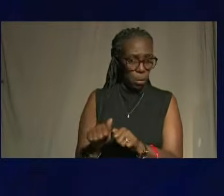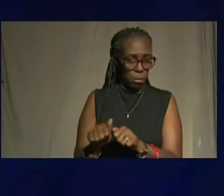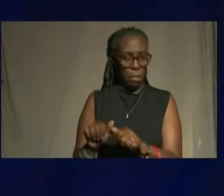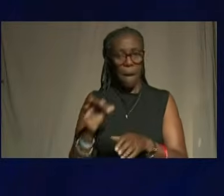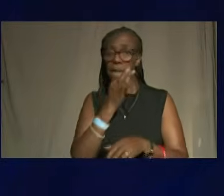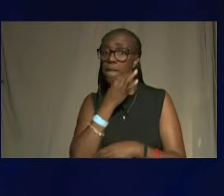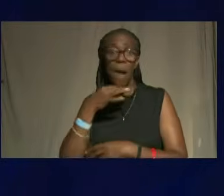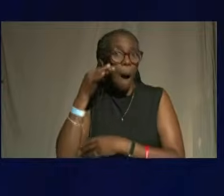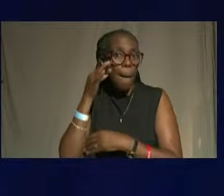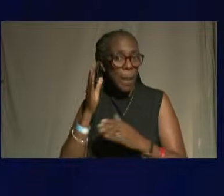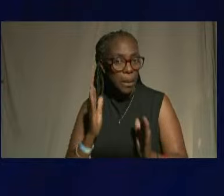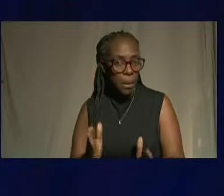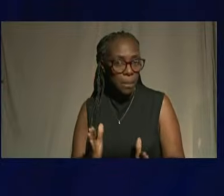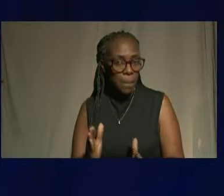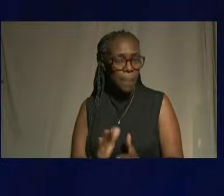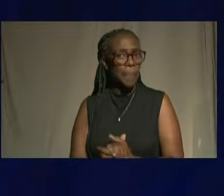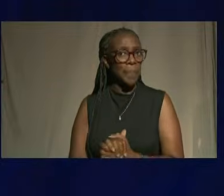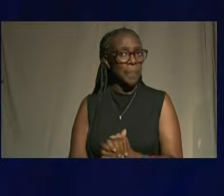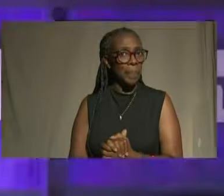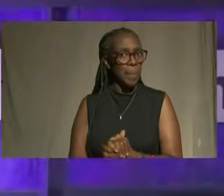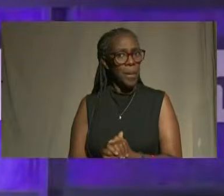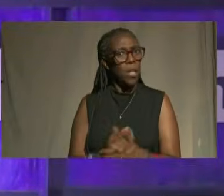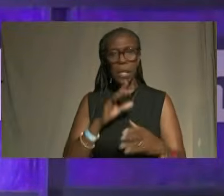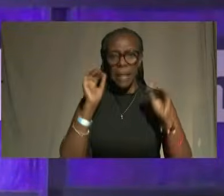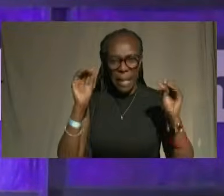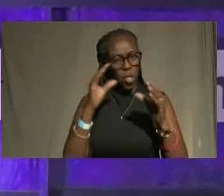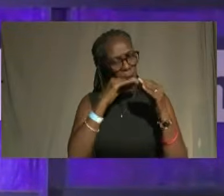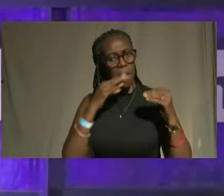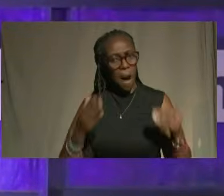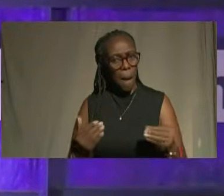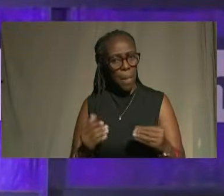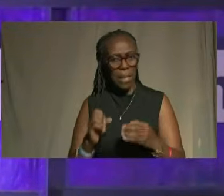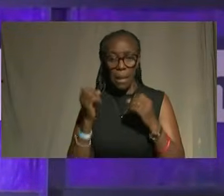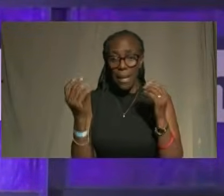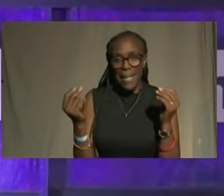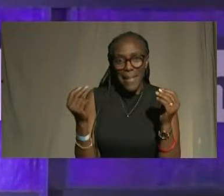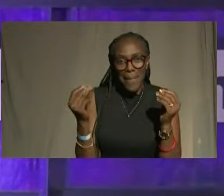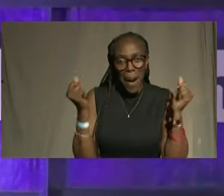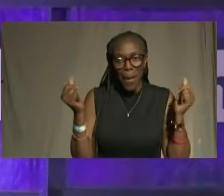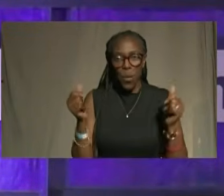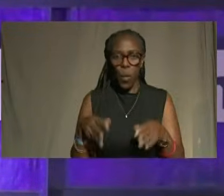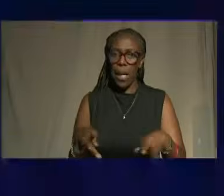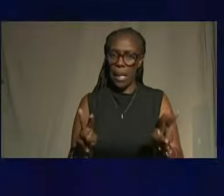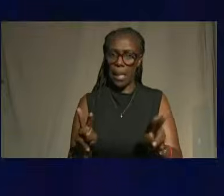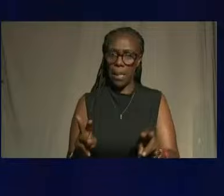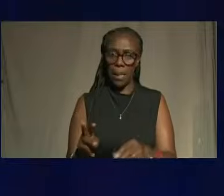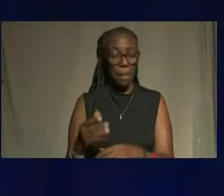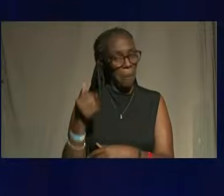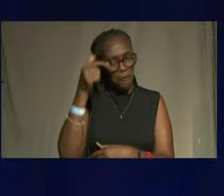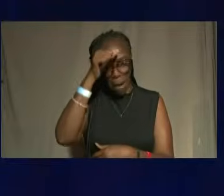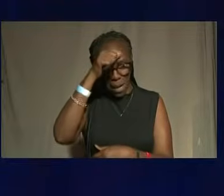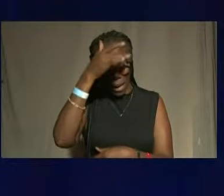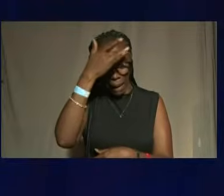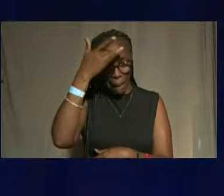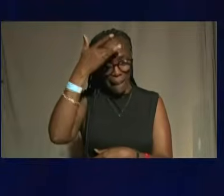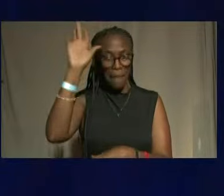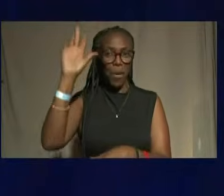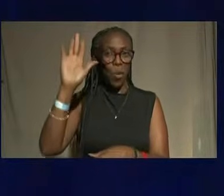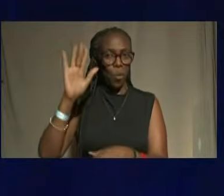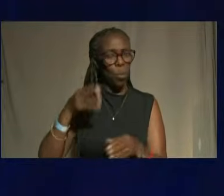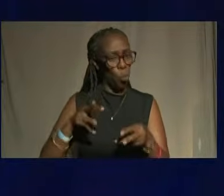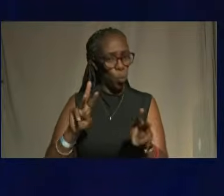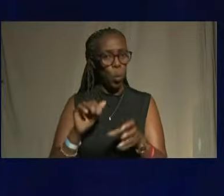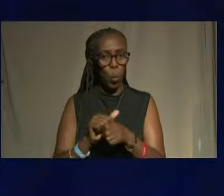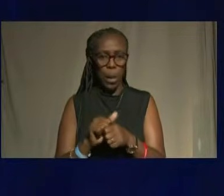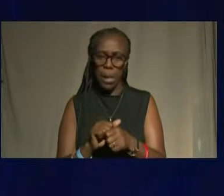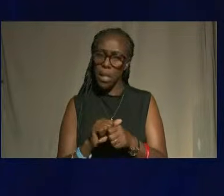$2.5 billion, where we want to teach our farmers smarter and more efficient ways to go about farming. We're looking at options in